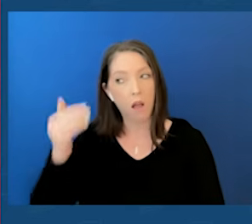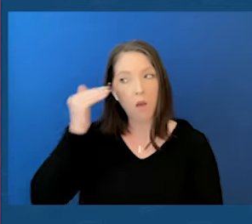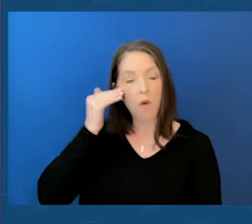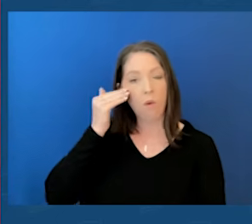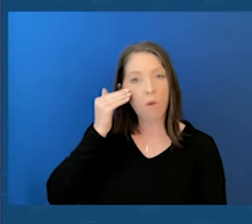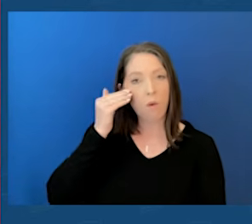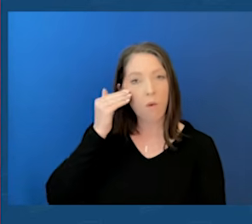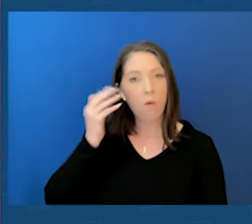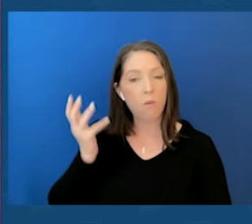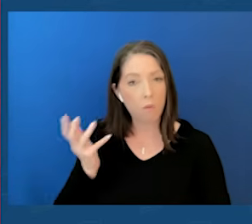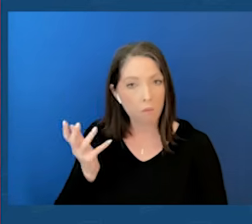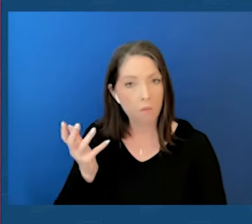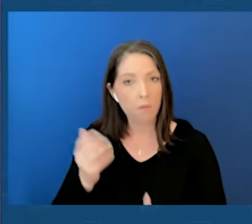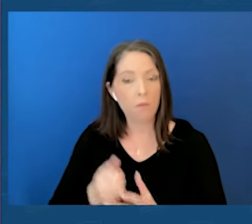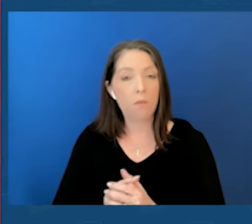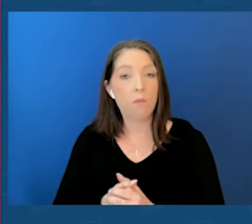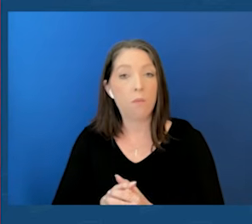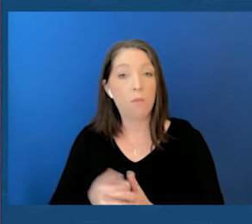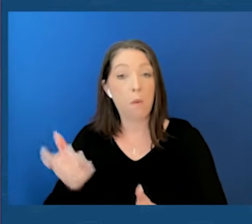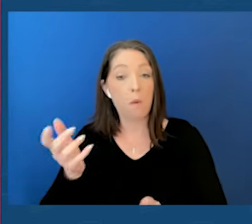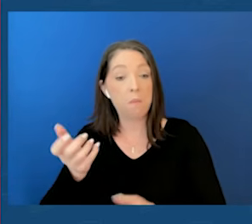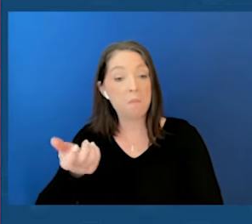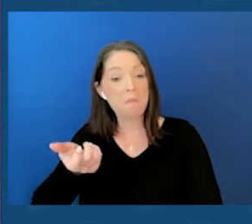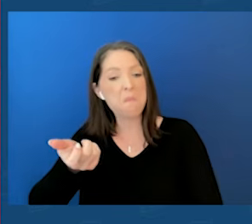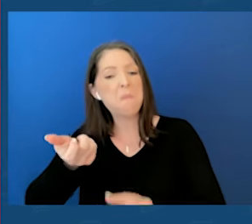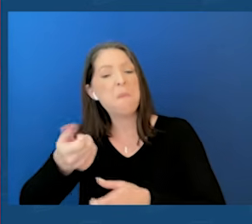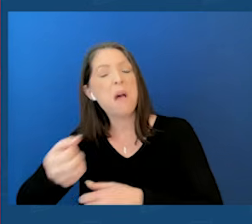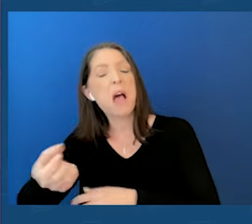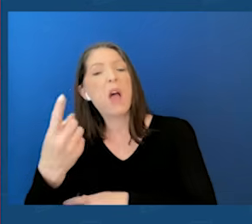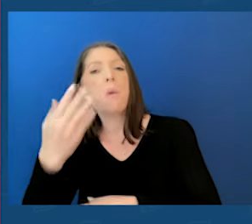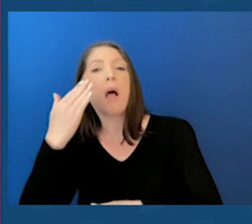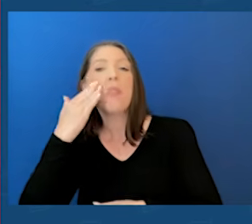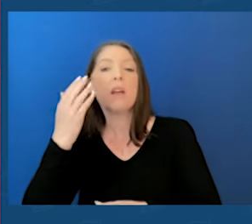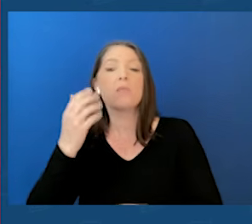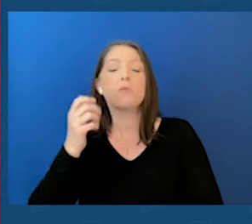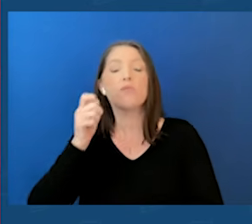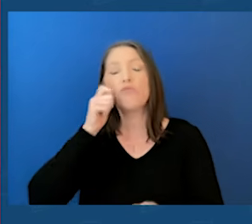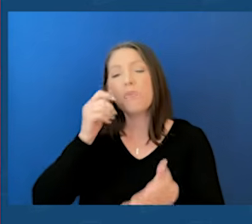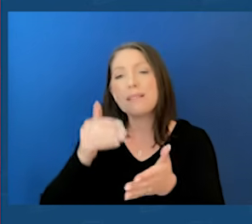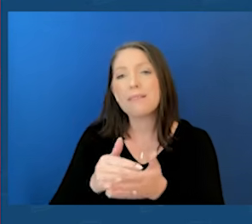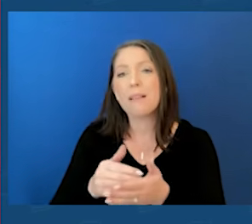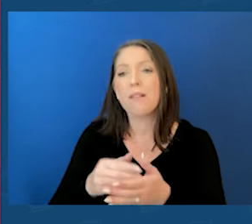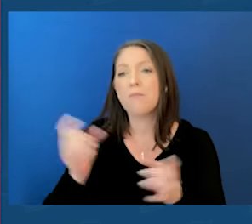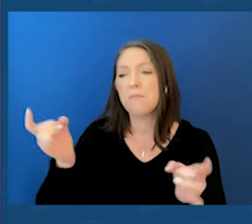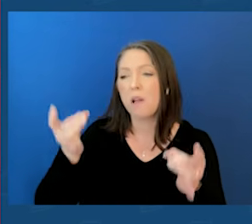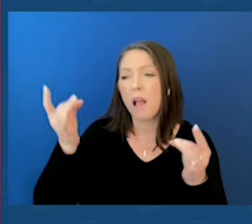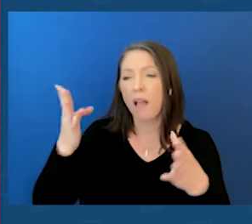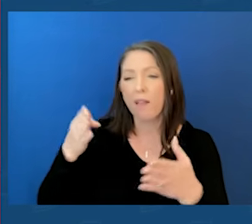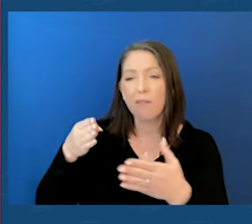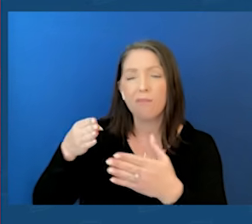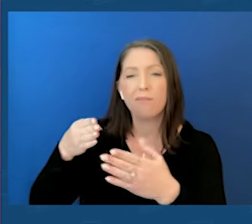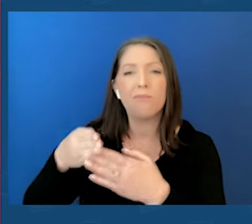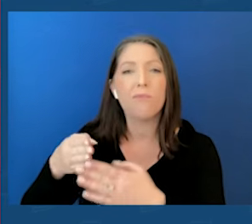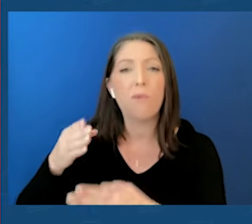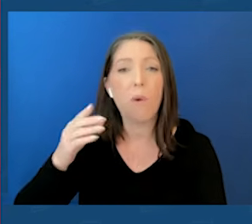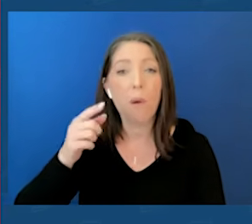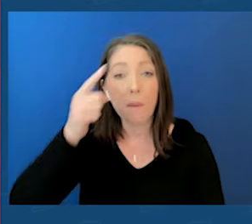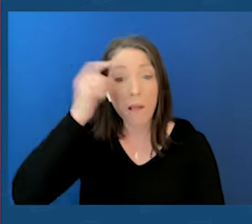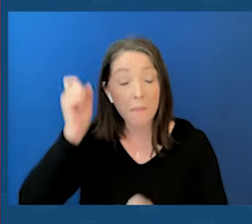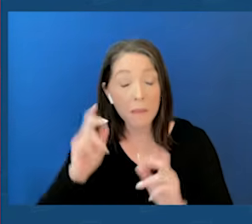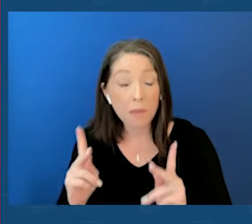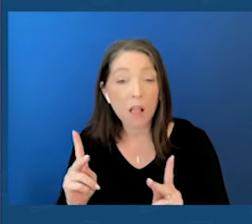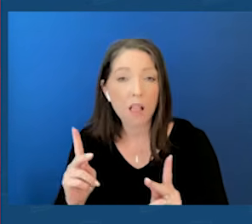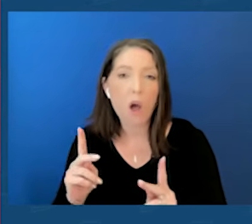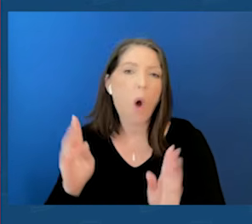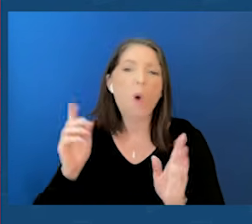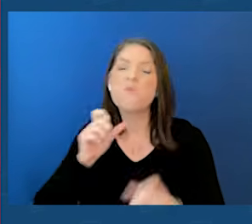Anyone thinks that racism and hatred toward blacks no longer exists,